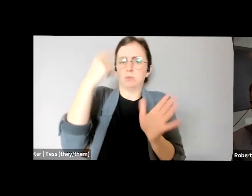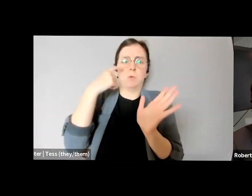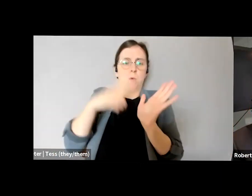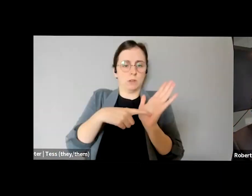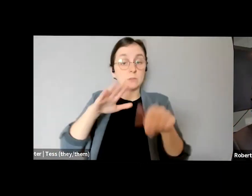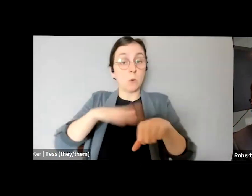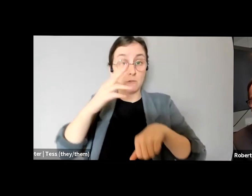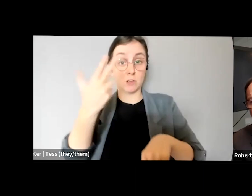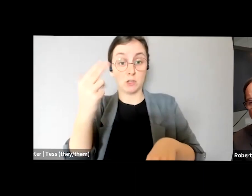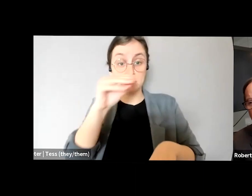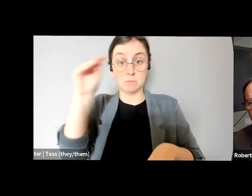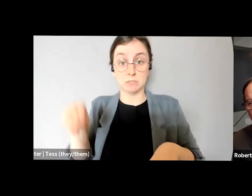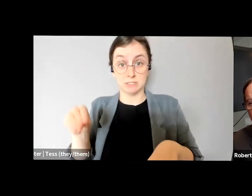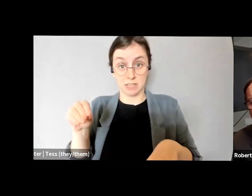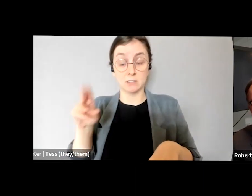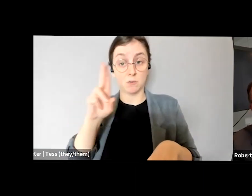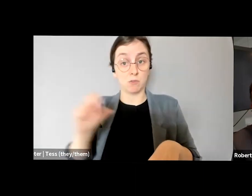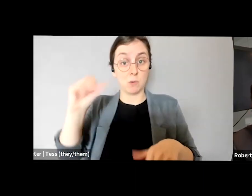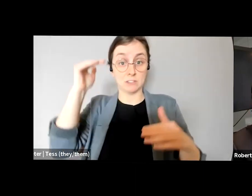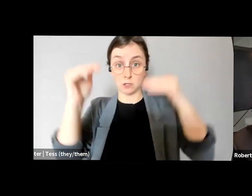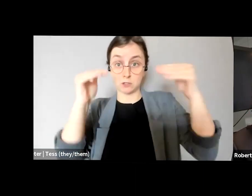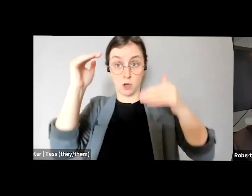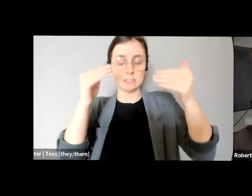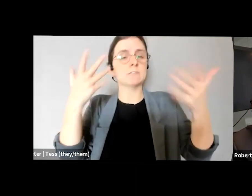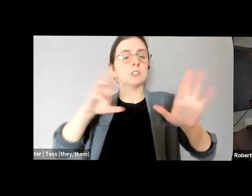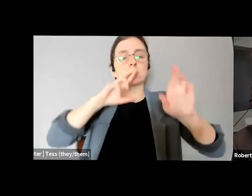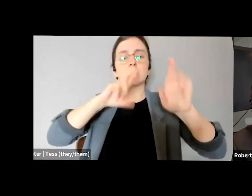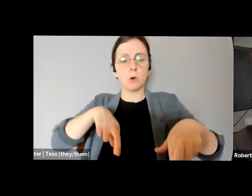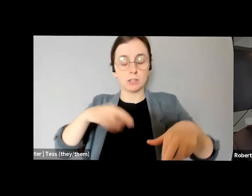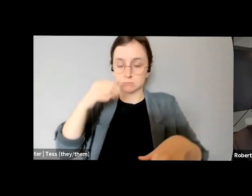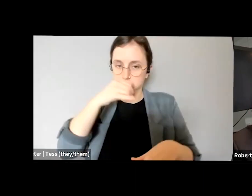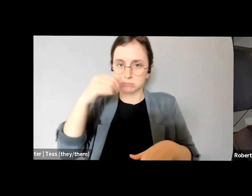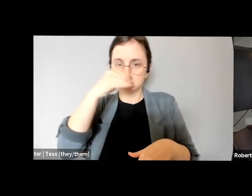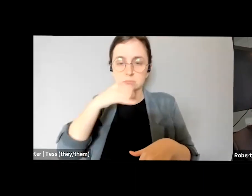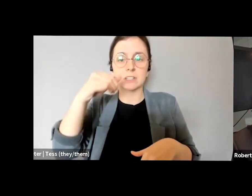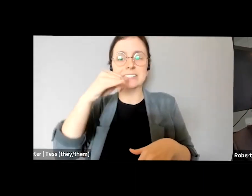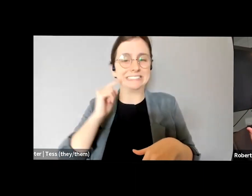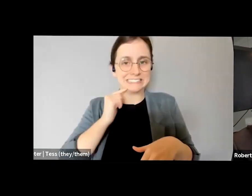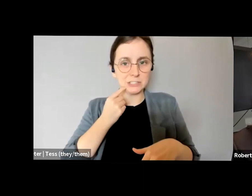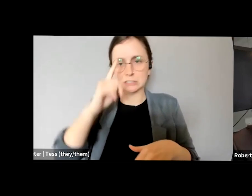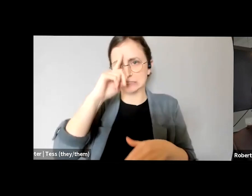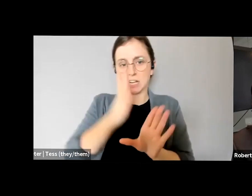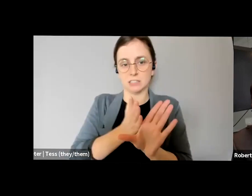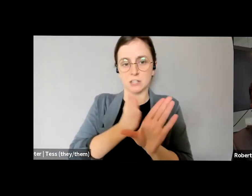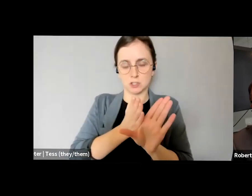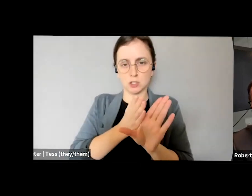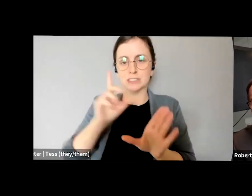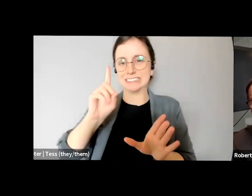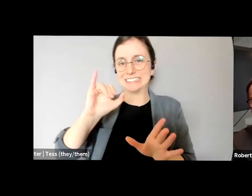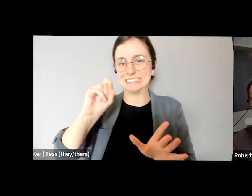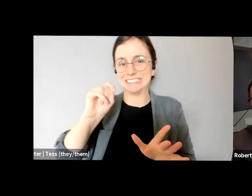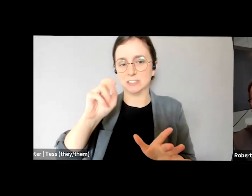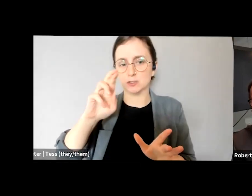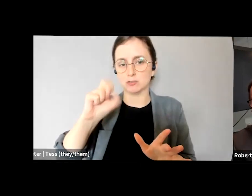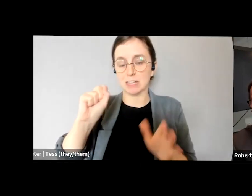of US adults reported serious psychological distress in April 2020, compared to about 3.9%